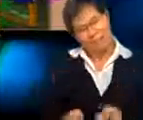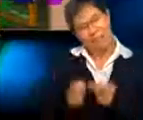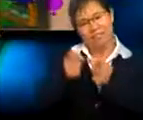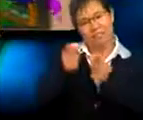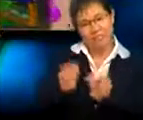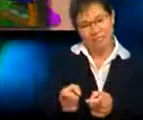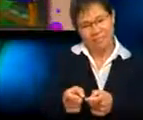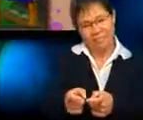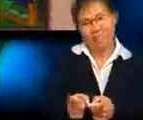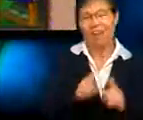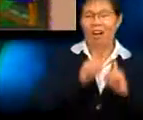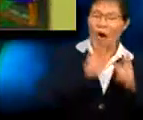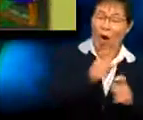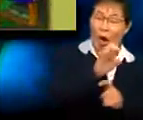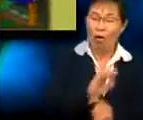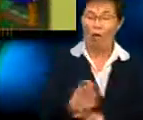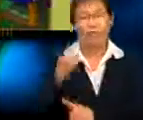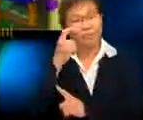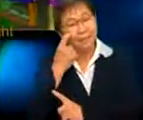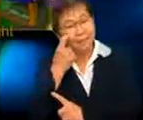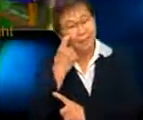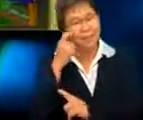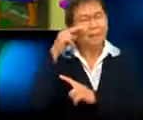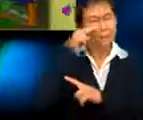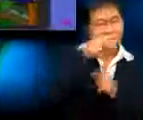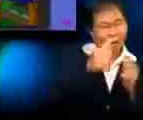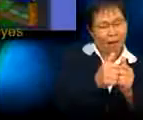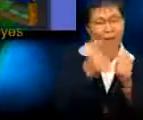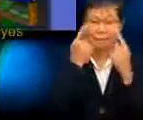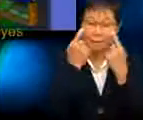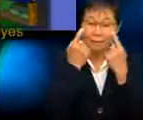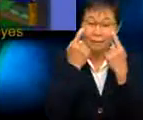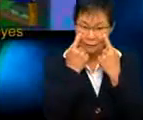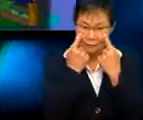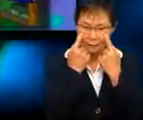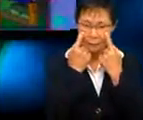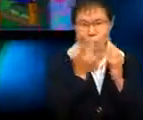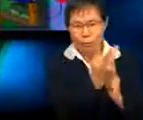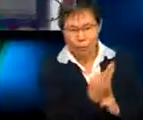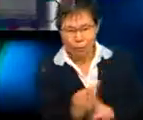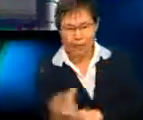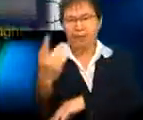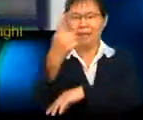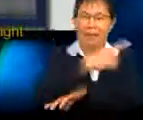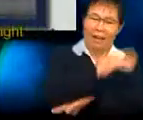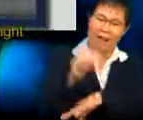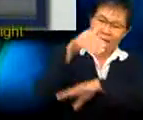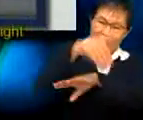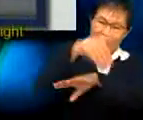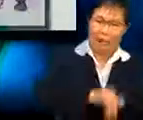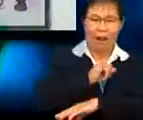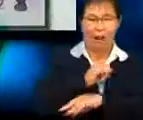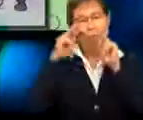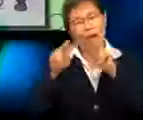I have the gift of sight. I see with my eyes both day and